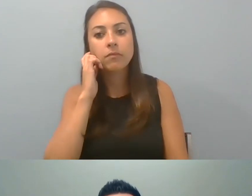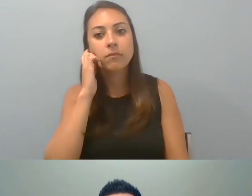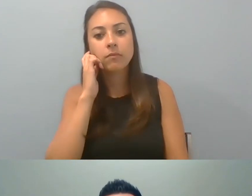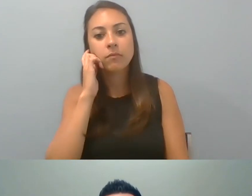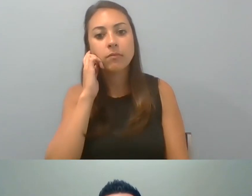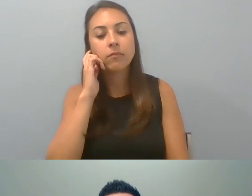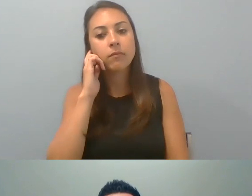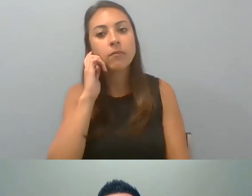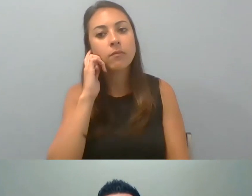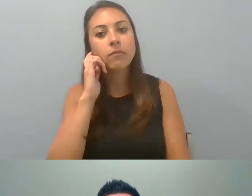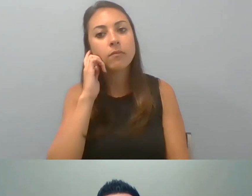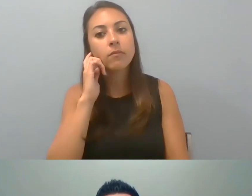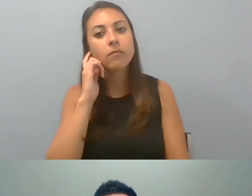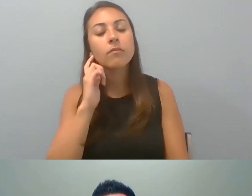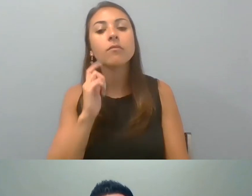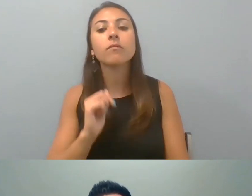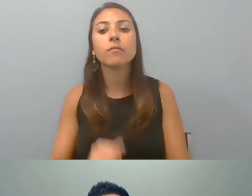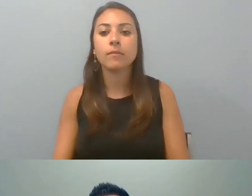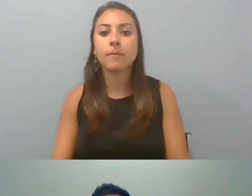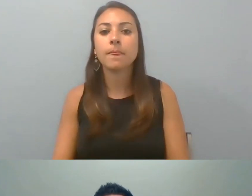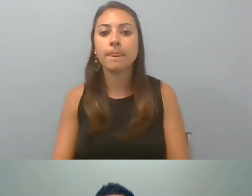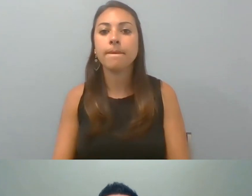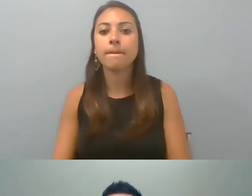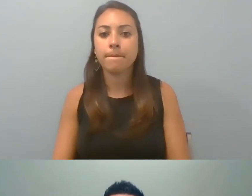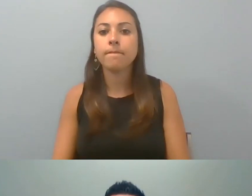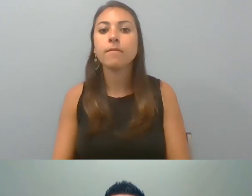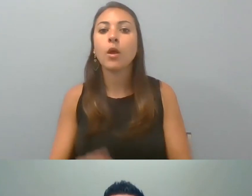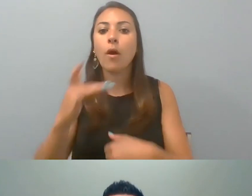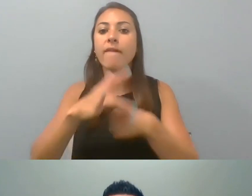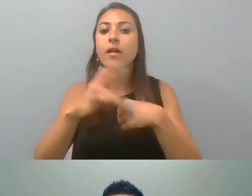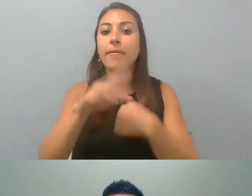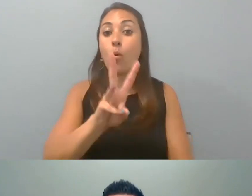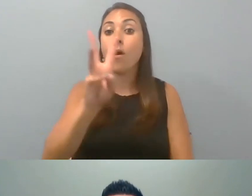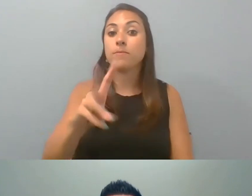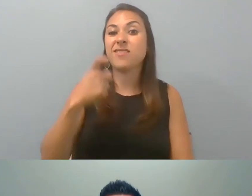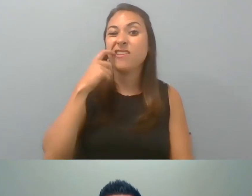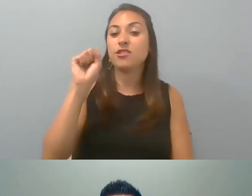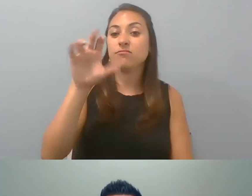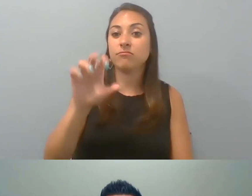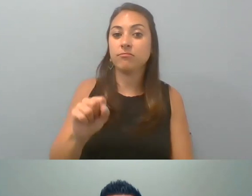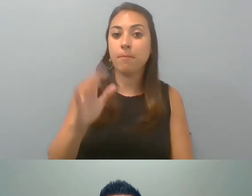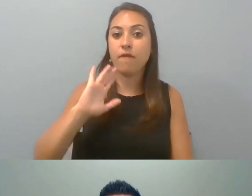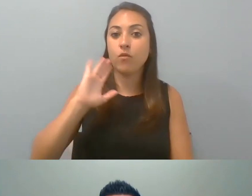Yep, so the most detailed level of information is available at that website that I referenced